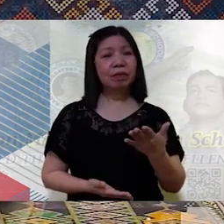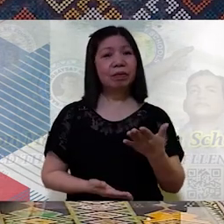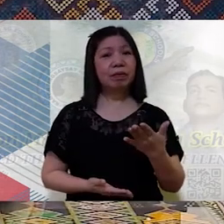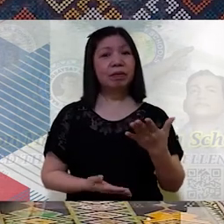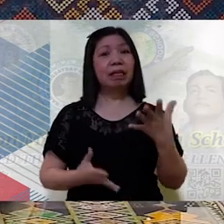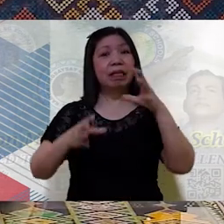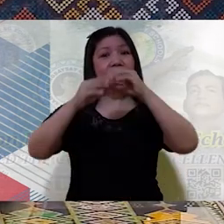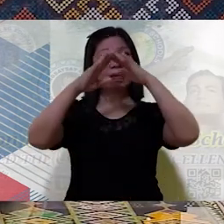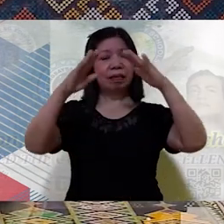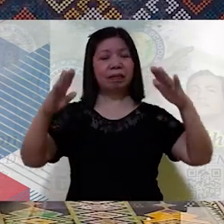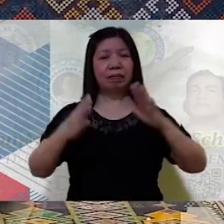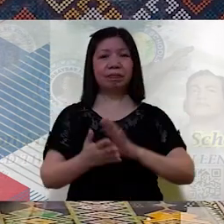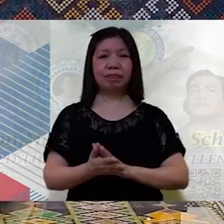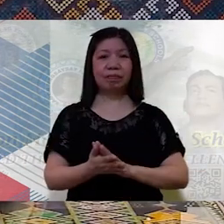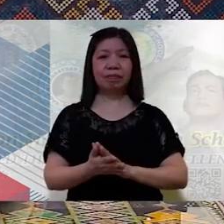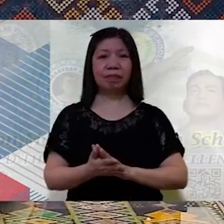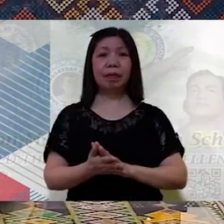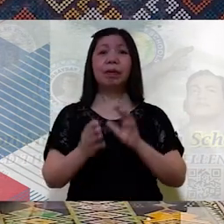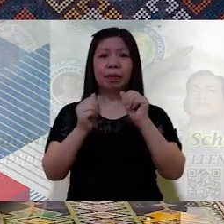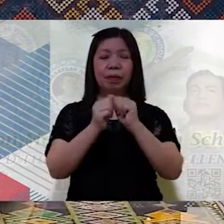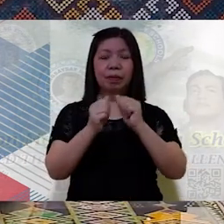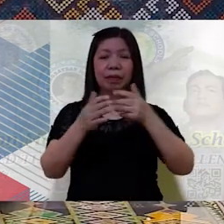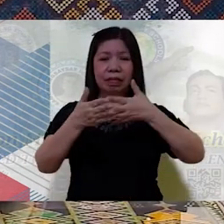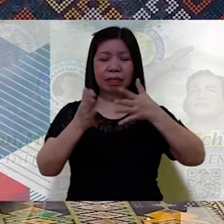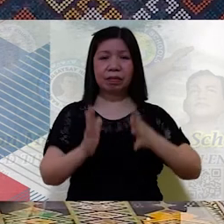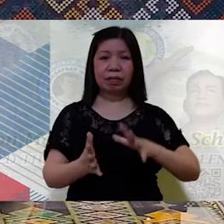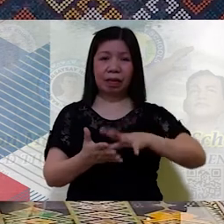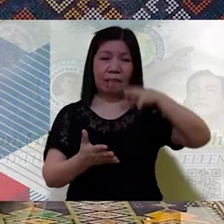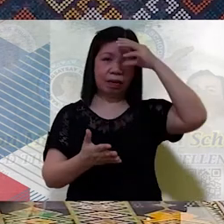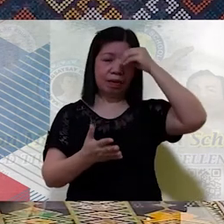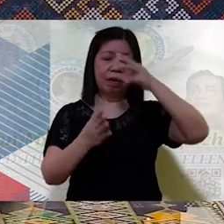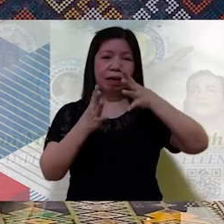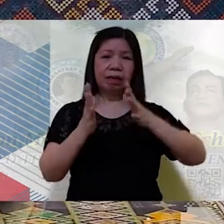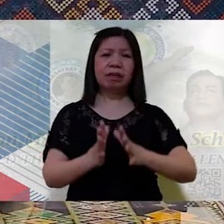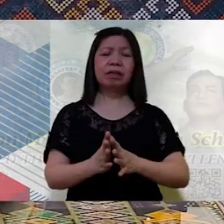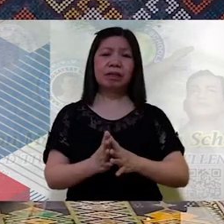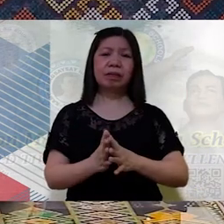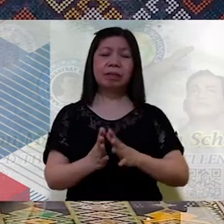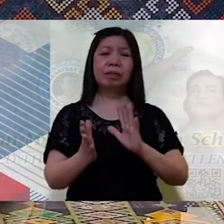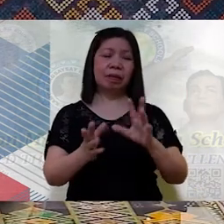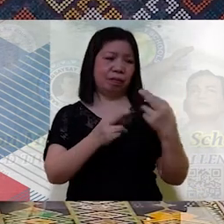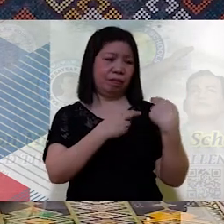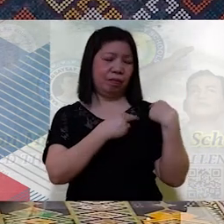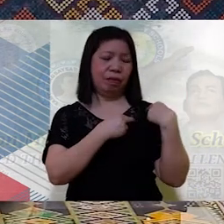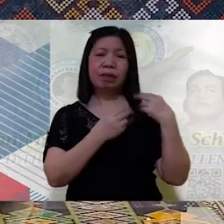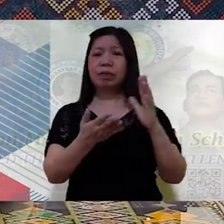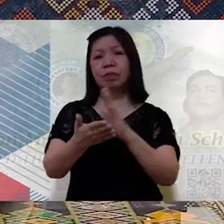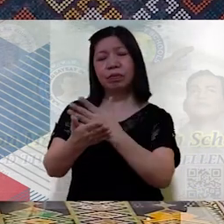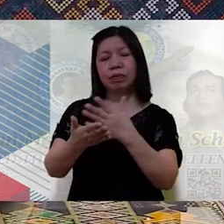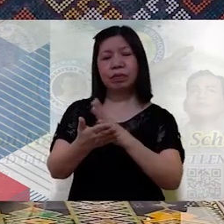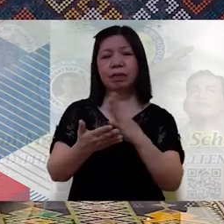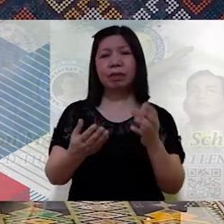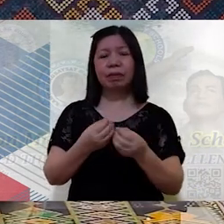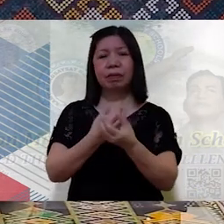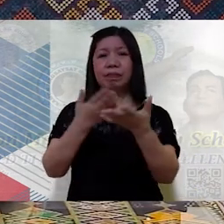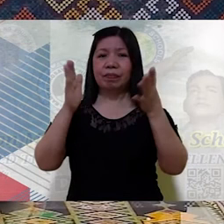are in the households of our learners, have expanded your role and contributed to